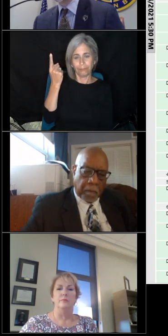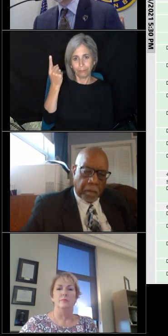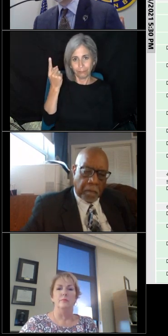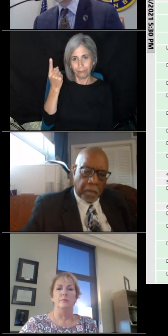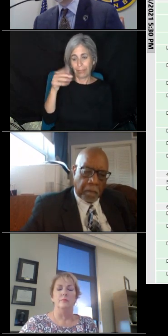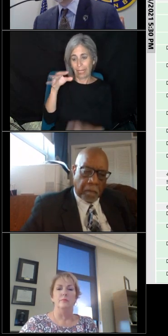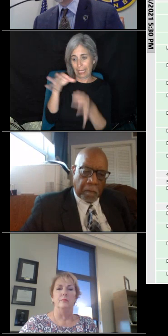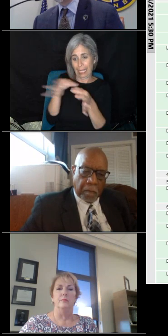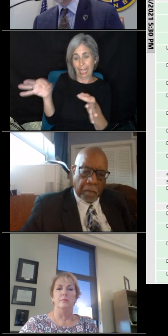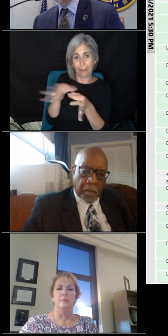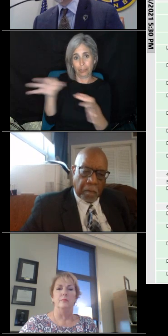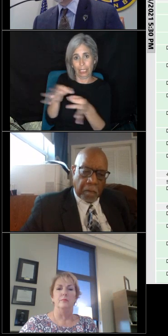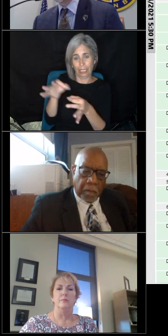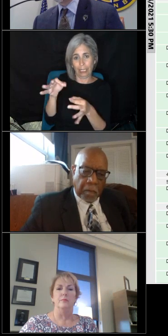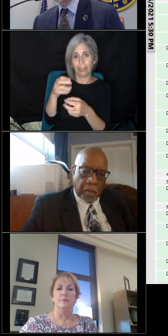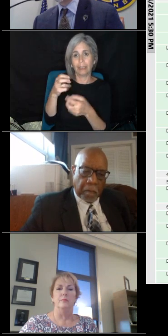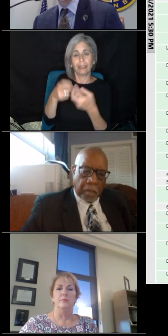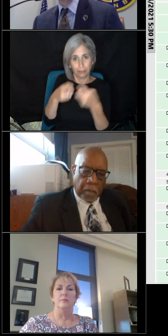captioning is an issue